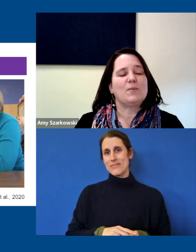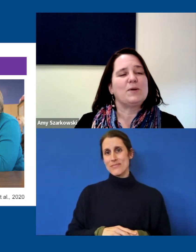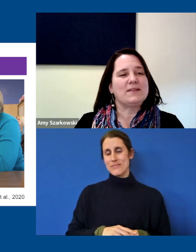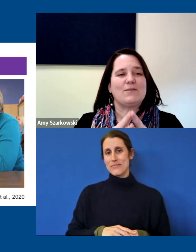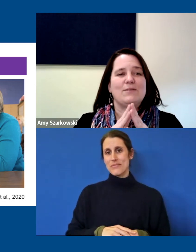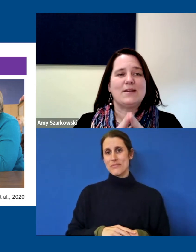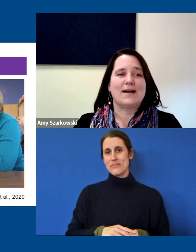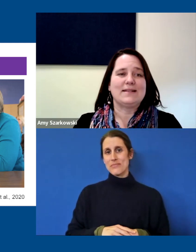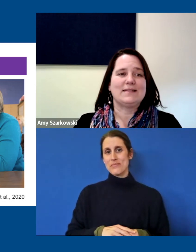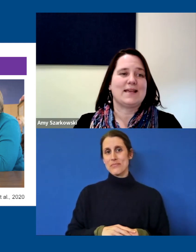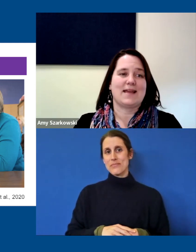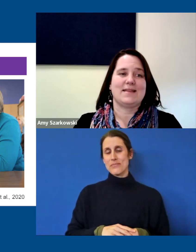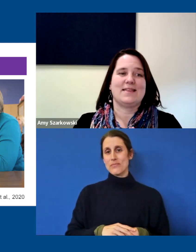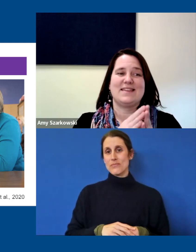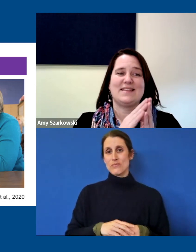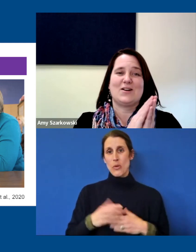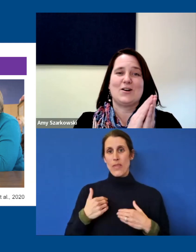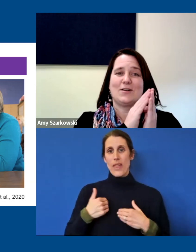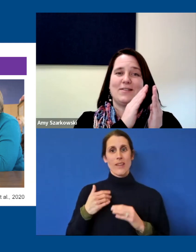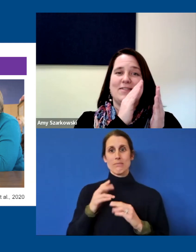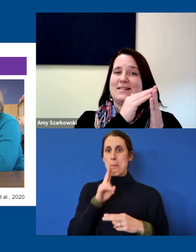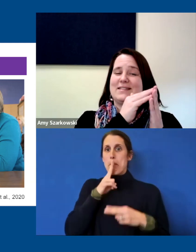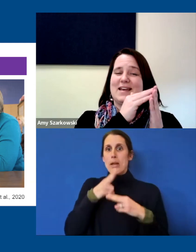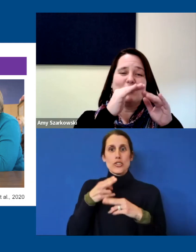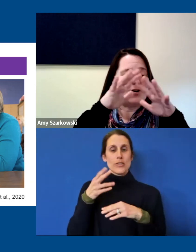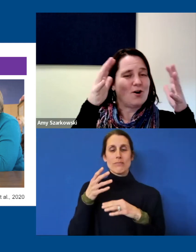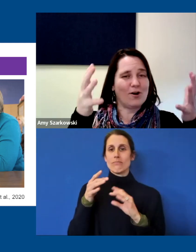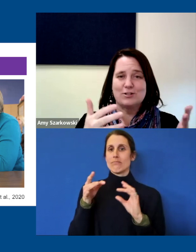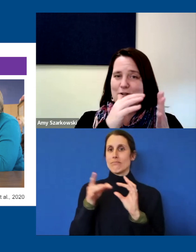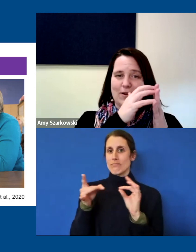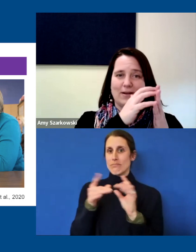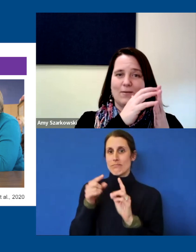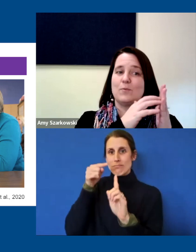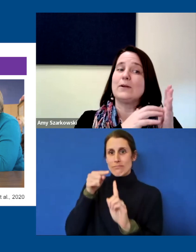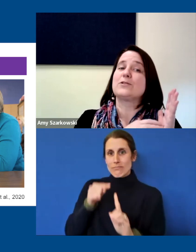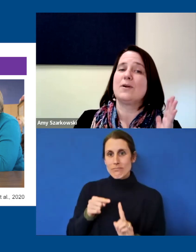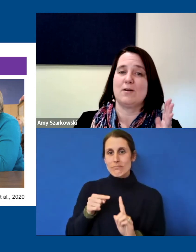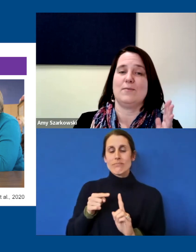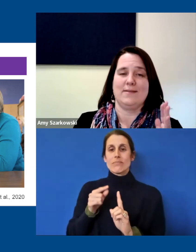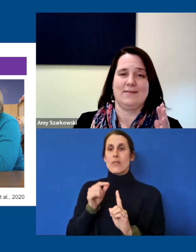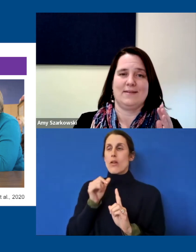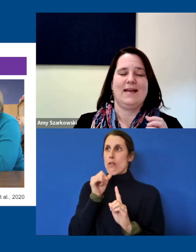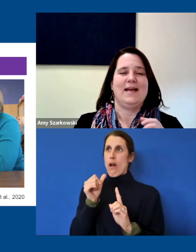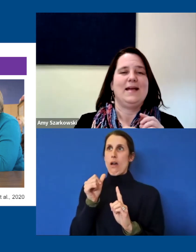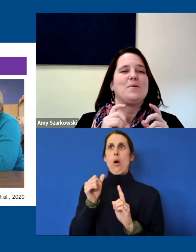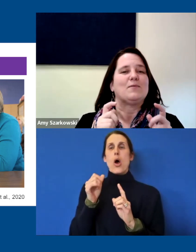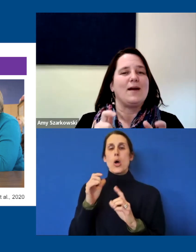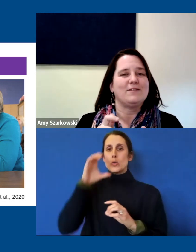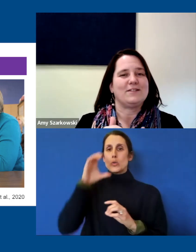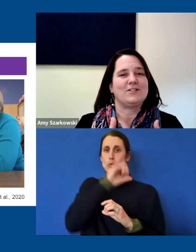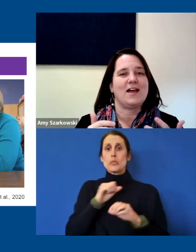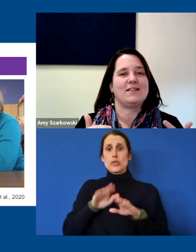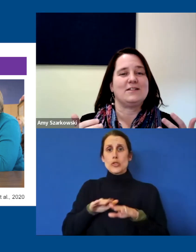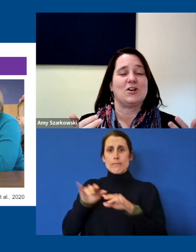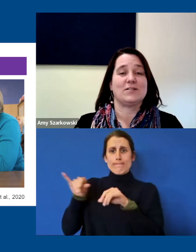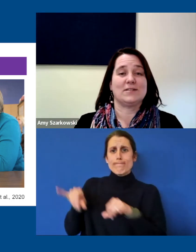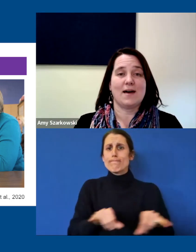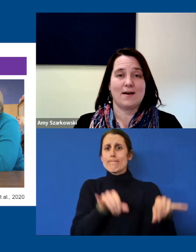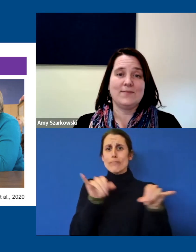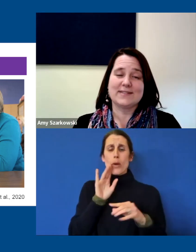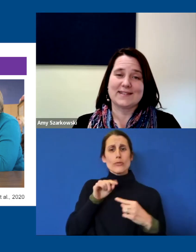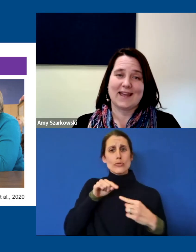So I want to point these out, not to say that these are things that all children will struggle with, but rather to